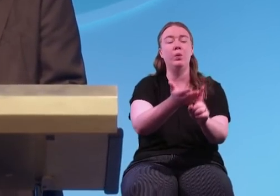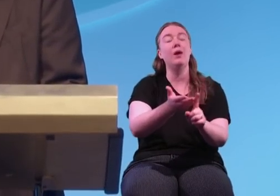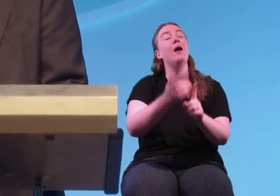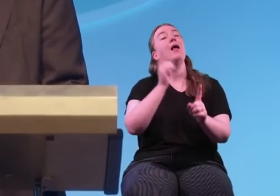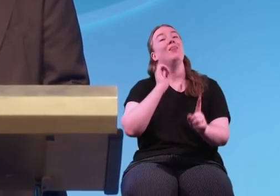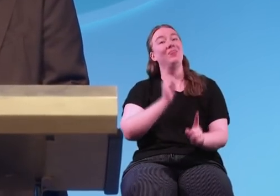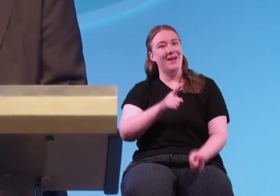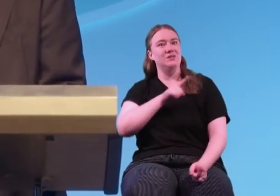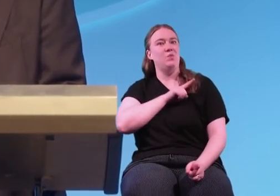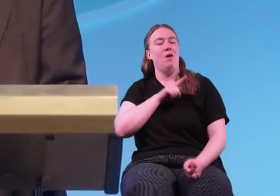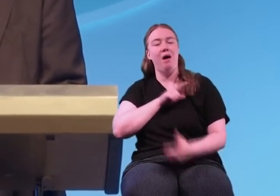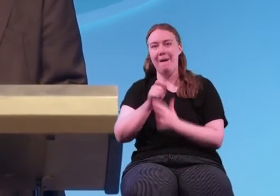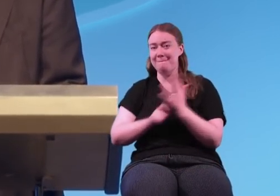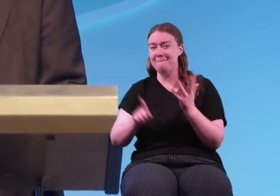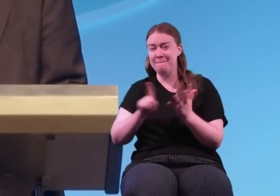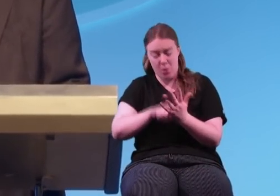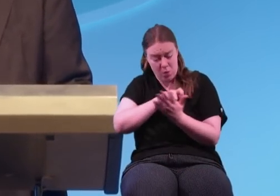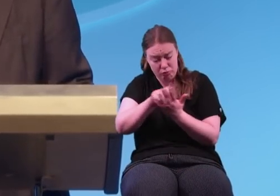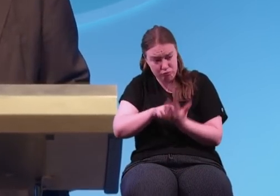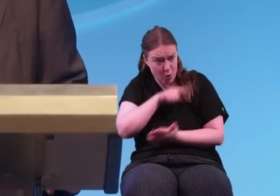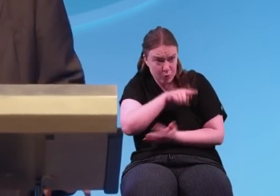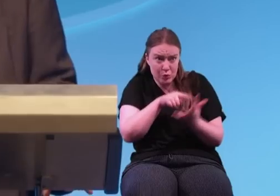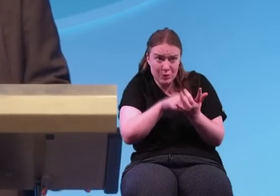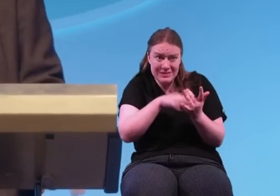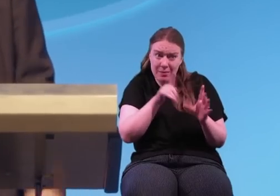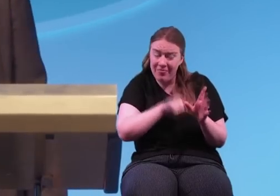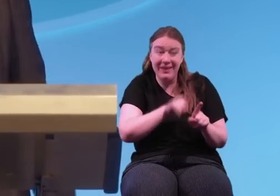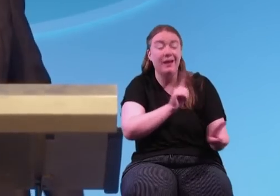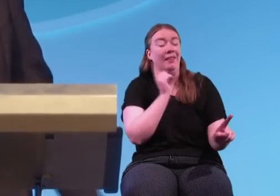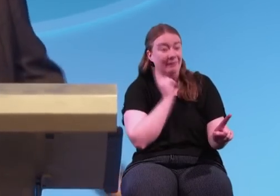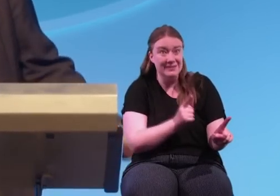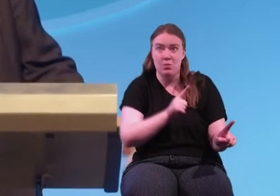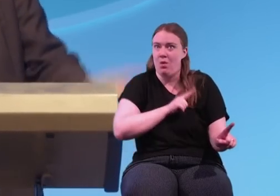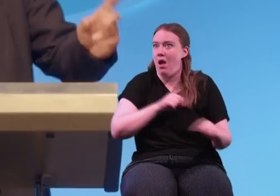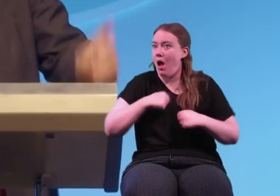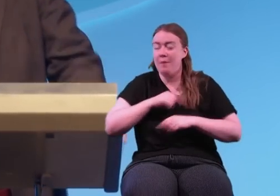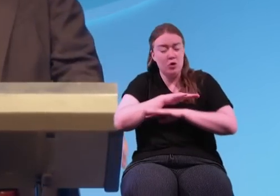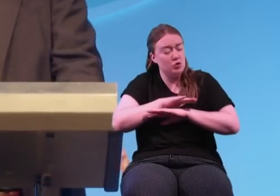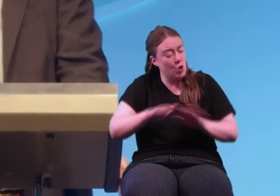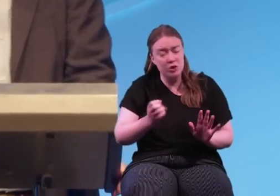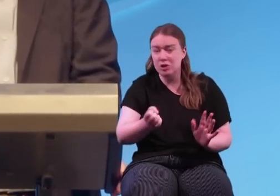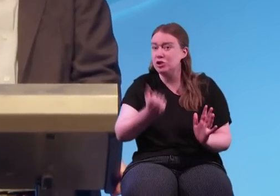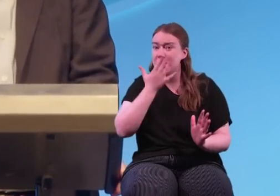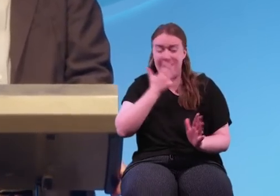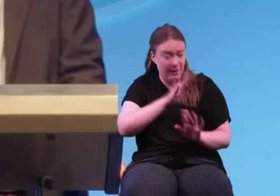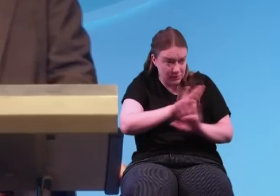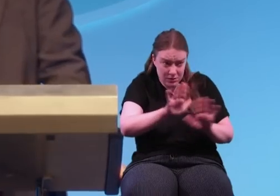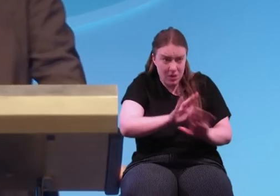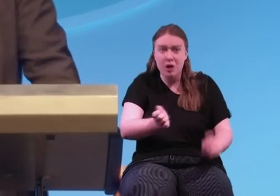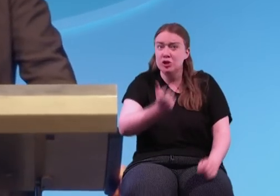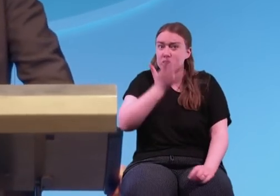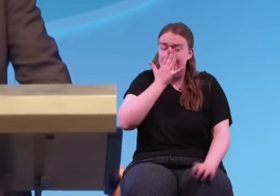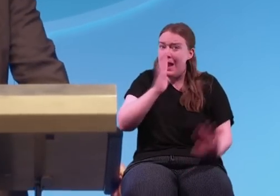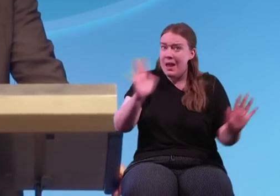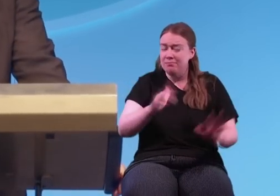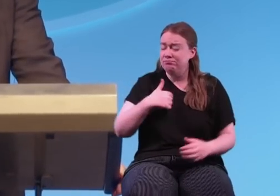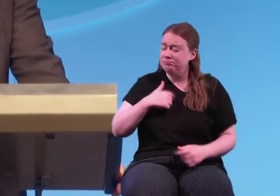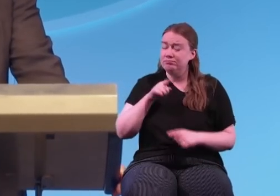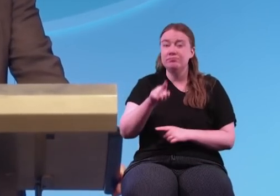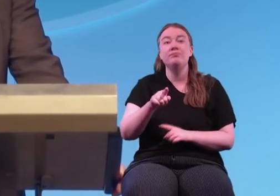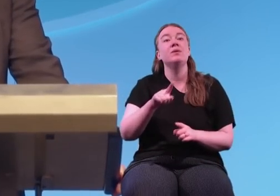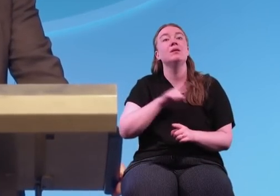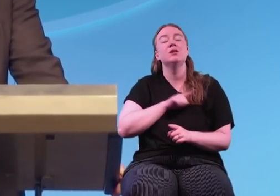been entrusted to me, God has under his care. I listened very carefully because I quickly picked up that, is it